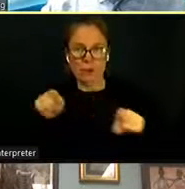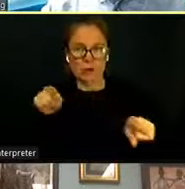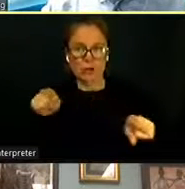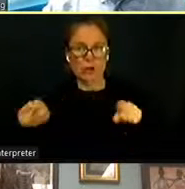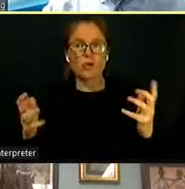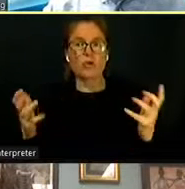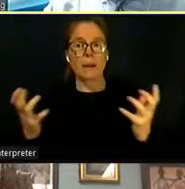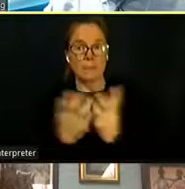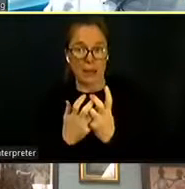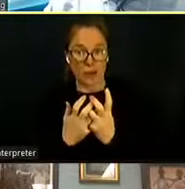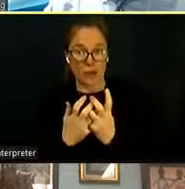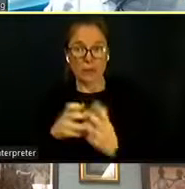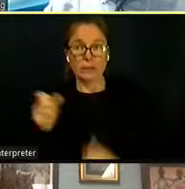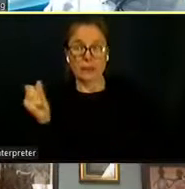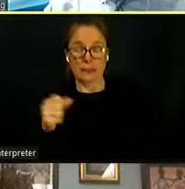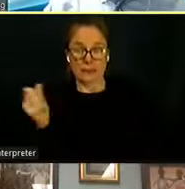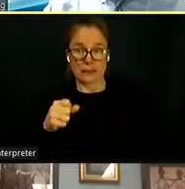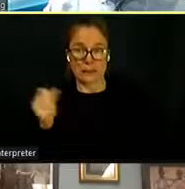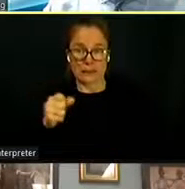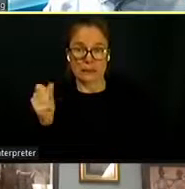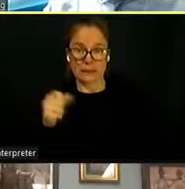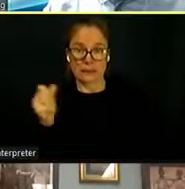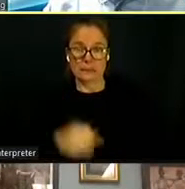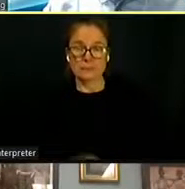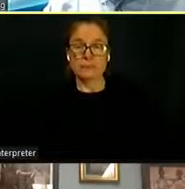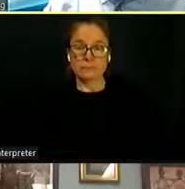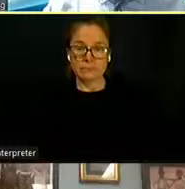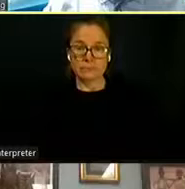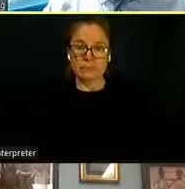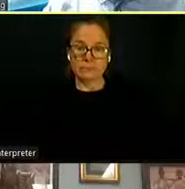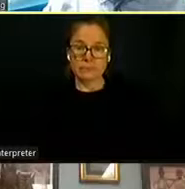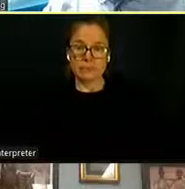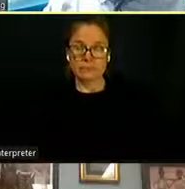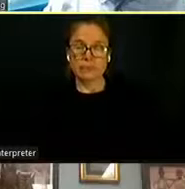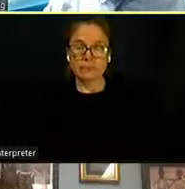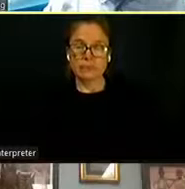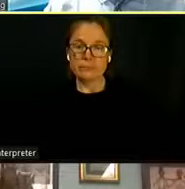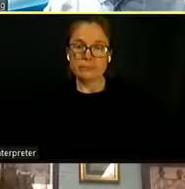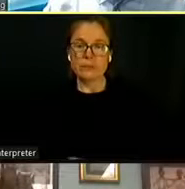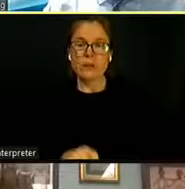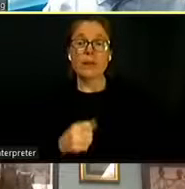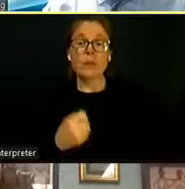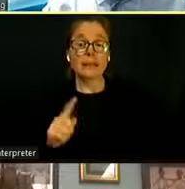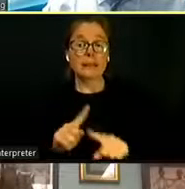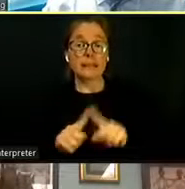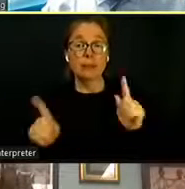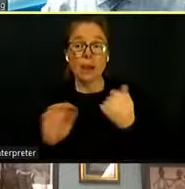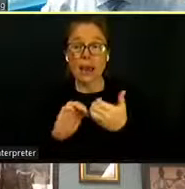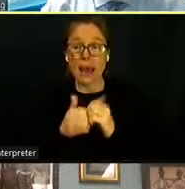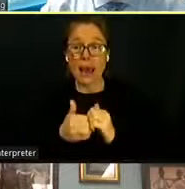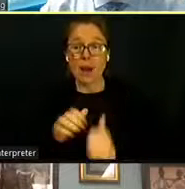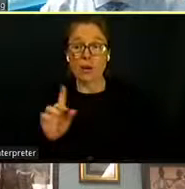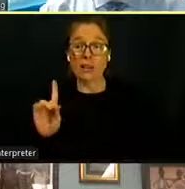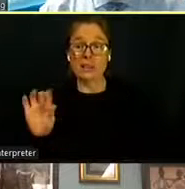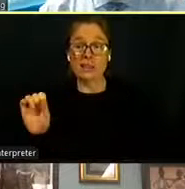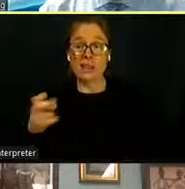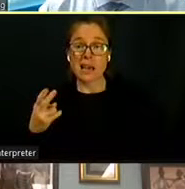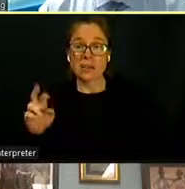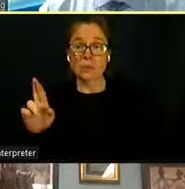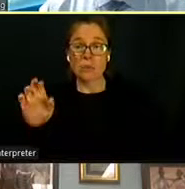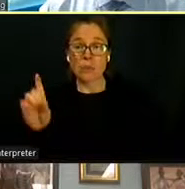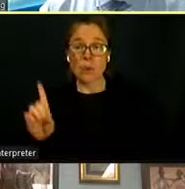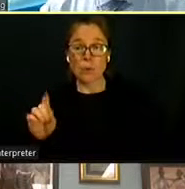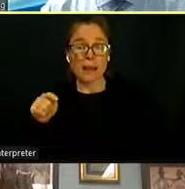you are trying to compare the numbers. The only difference is with the budget dashboard, it may not